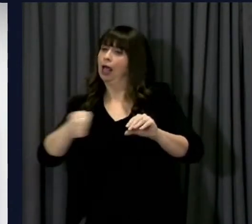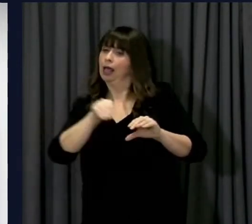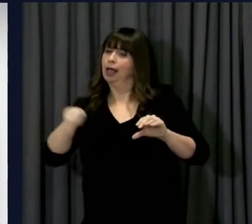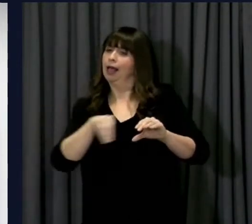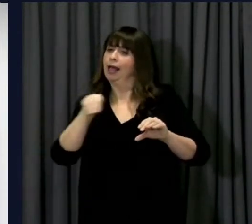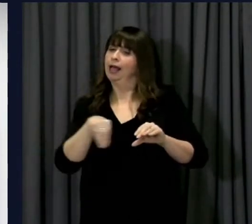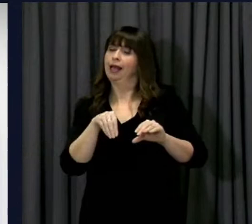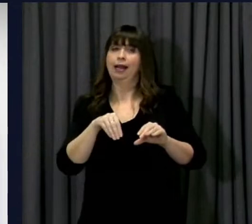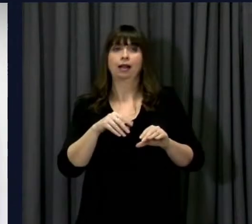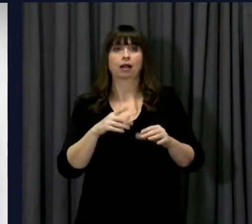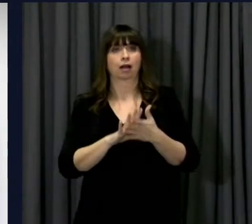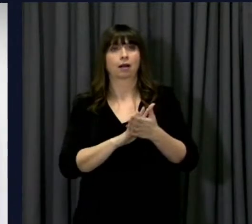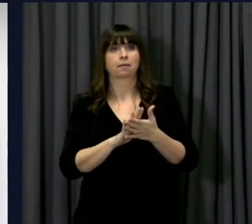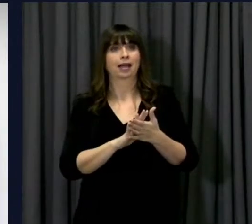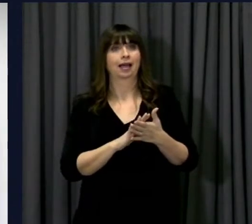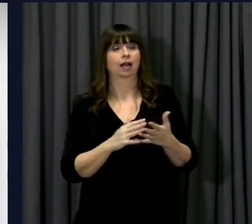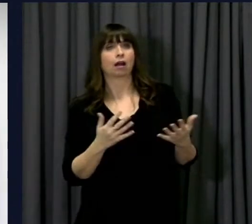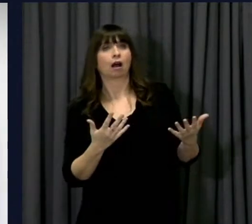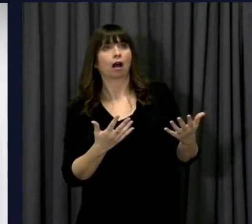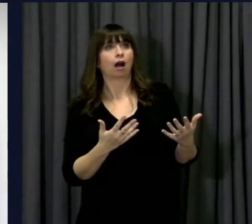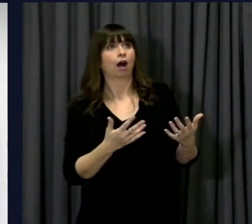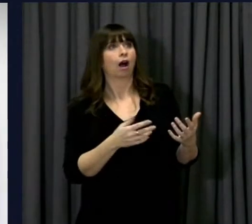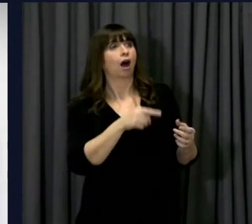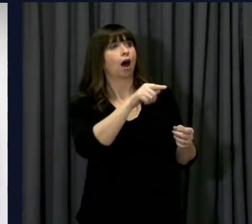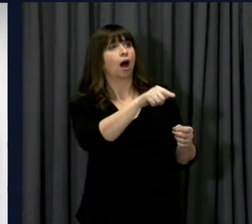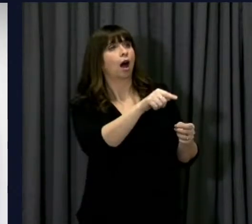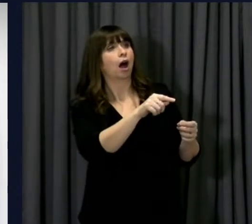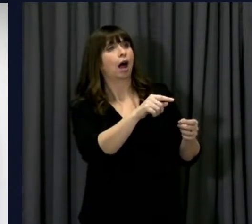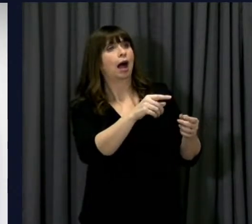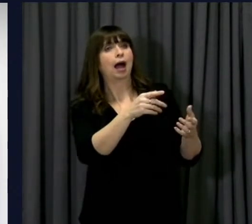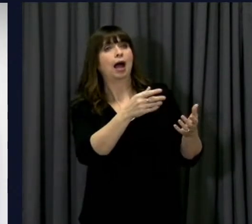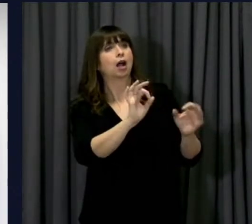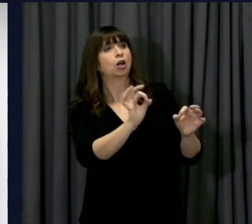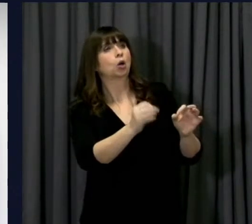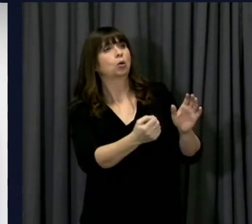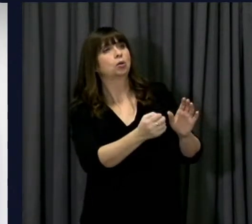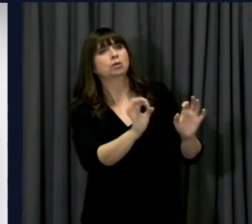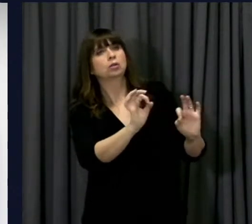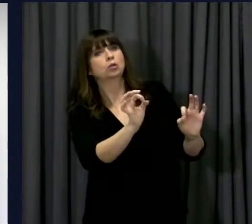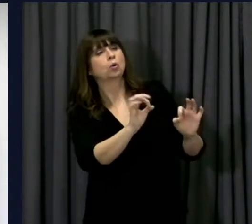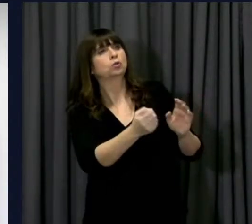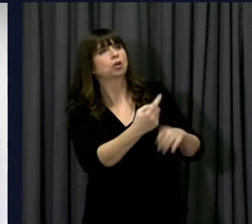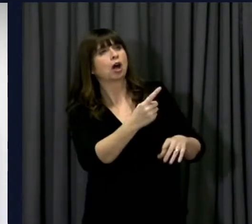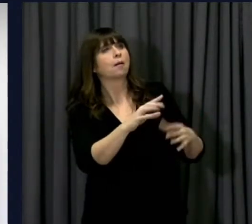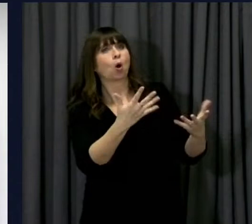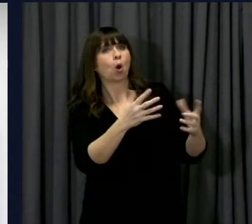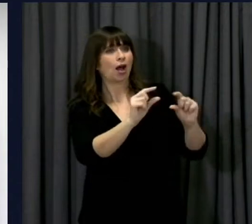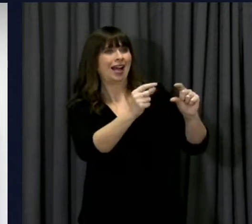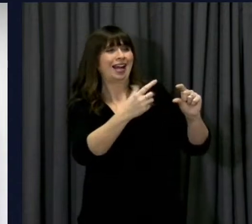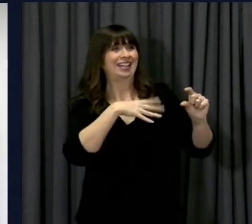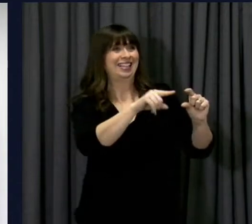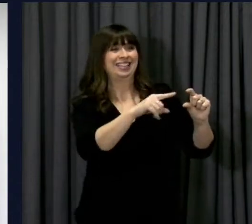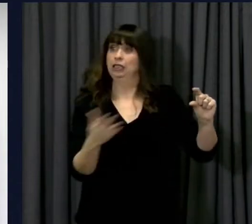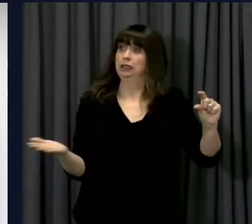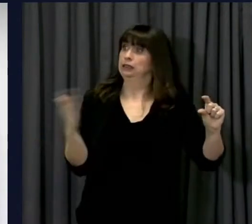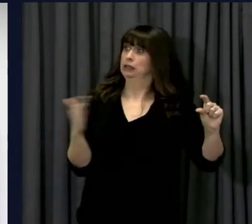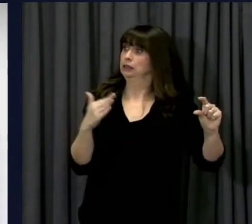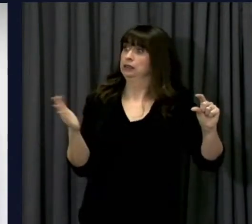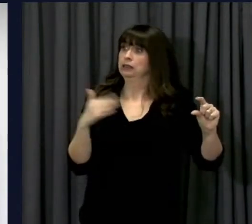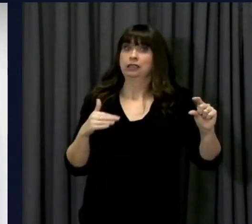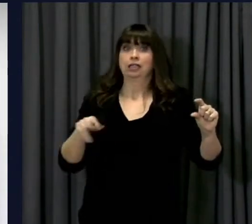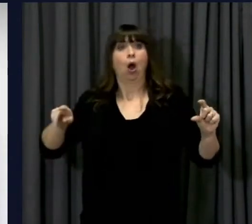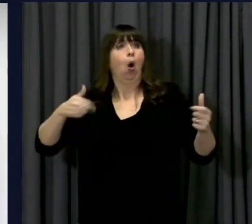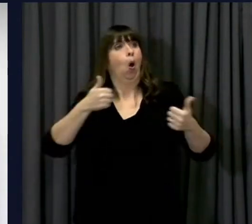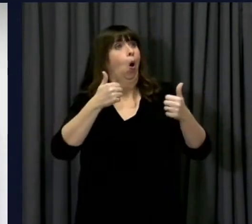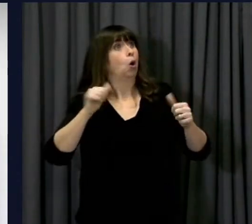we carry on with our highly efficient programme here in Wales. Great work on the numbers and progress being made, and also really, really effective on not